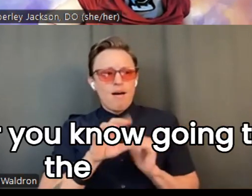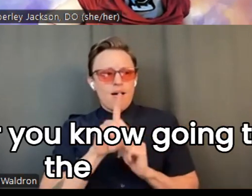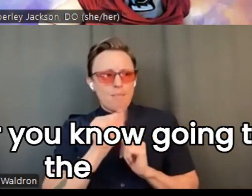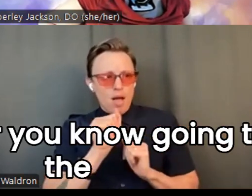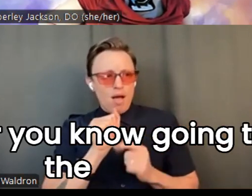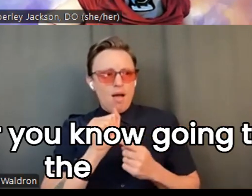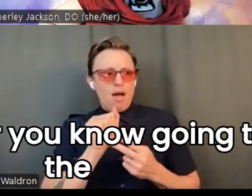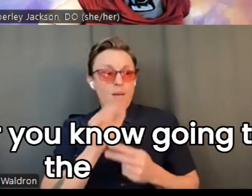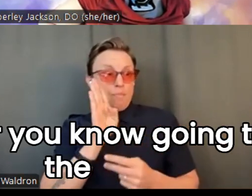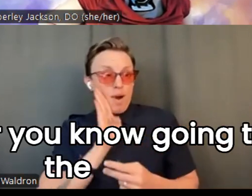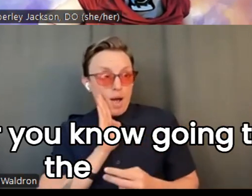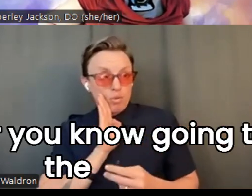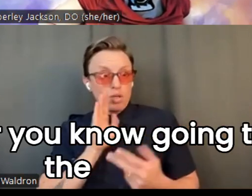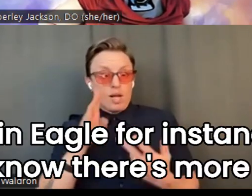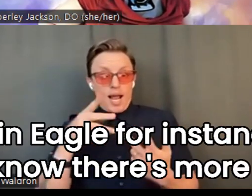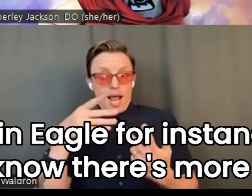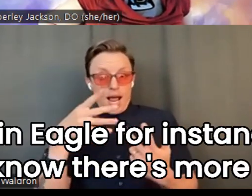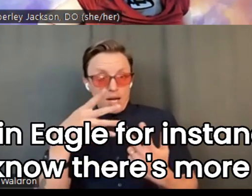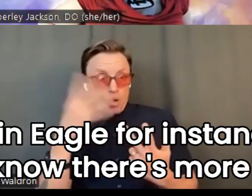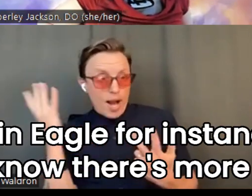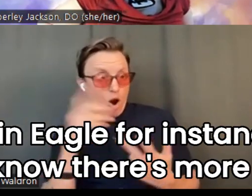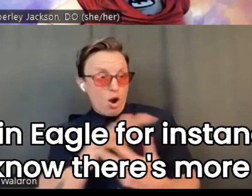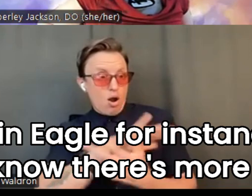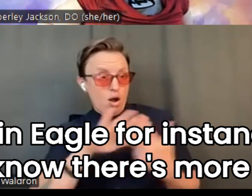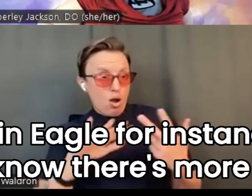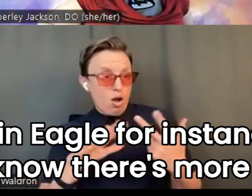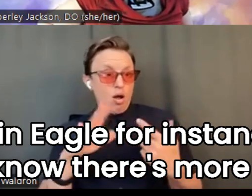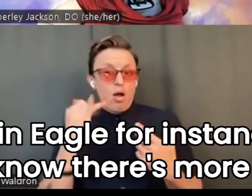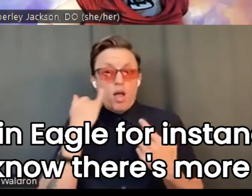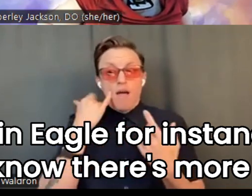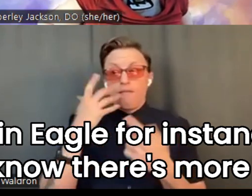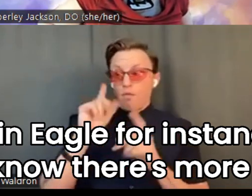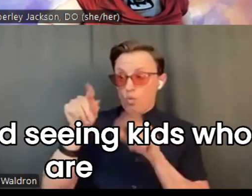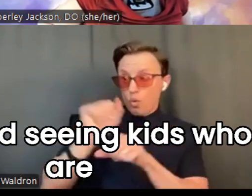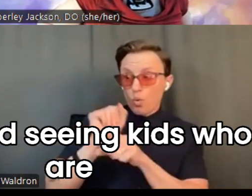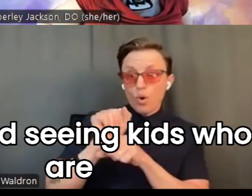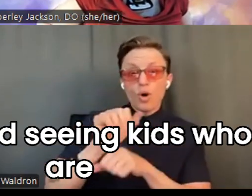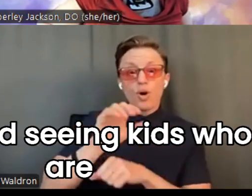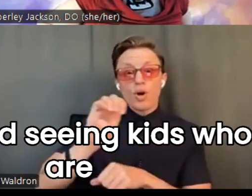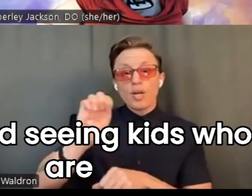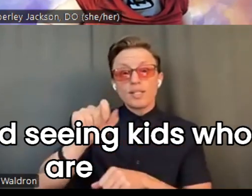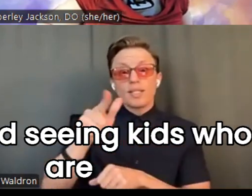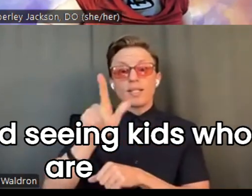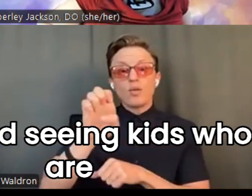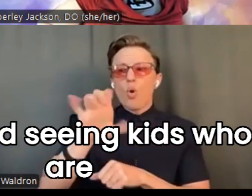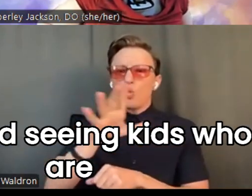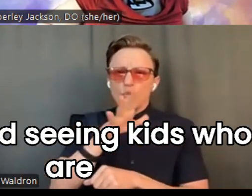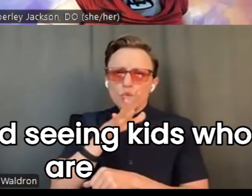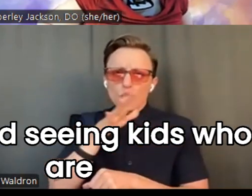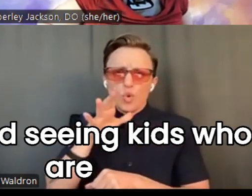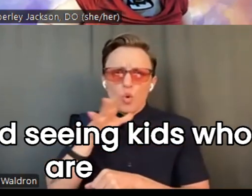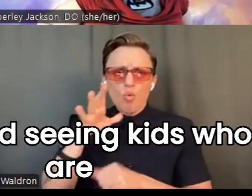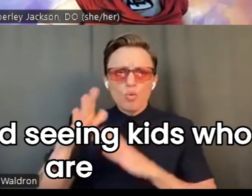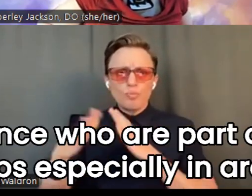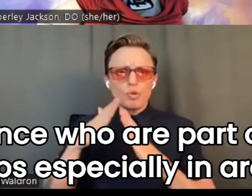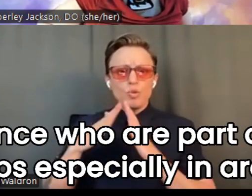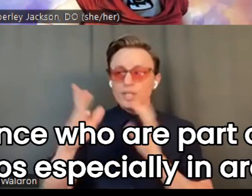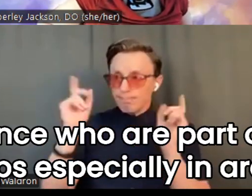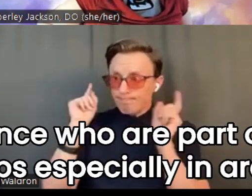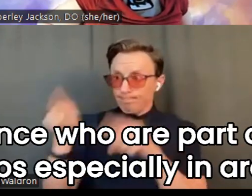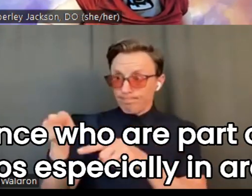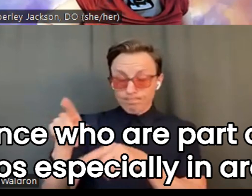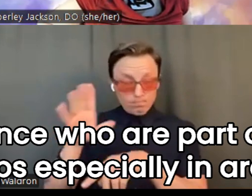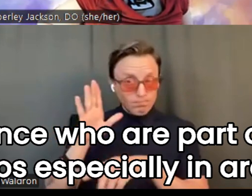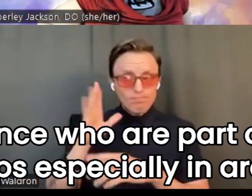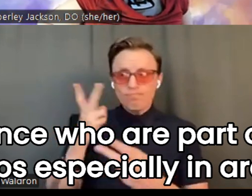brown and queer, going to work in the communities in Eagle, for instance, and seeing, these more rural communities and seeing kids who are queer,